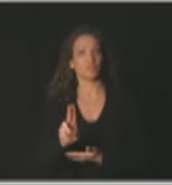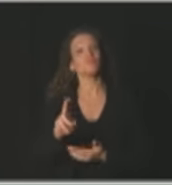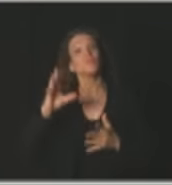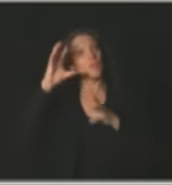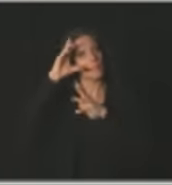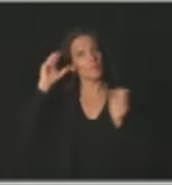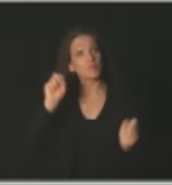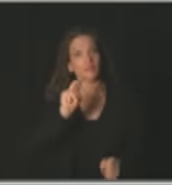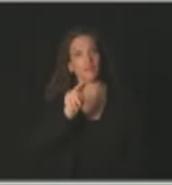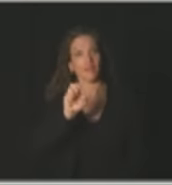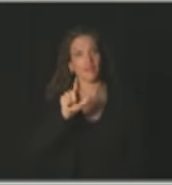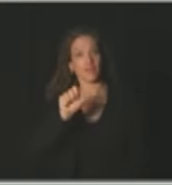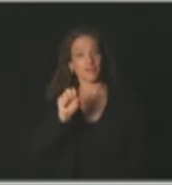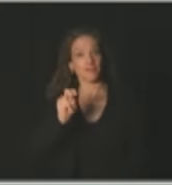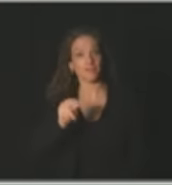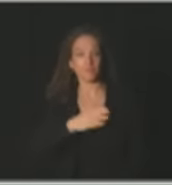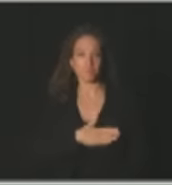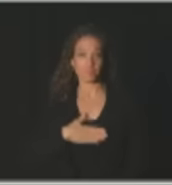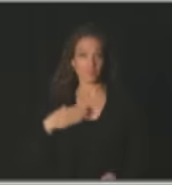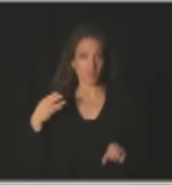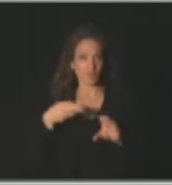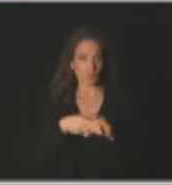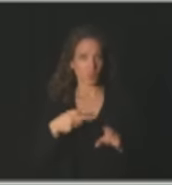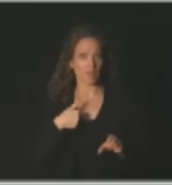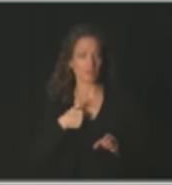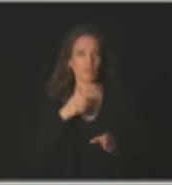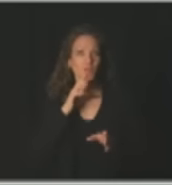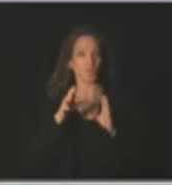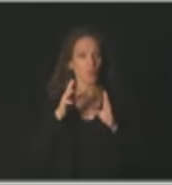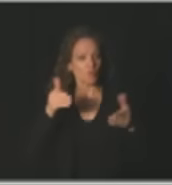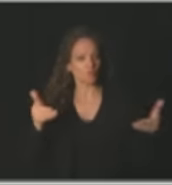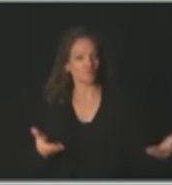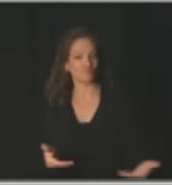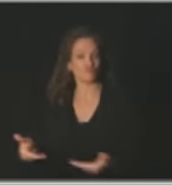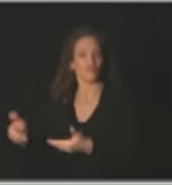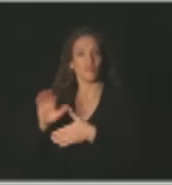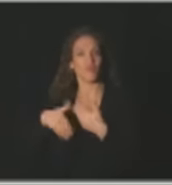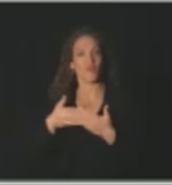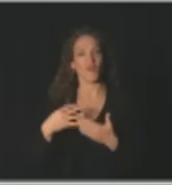President Nelson, will you please join me to greet the candidates?